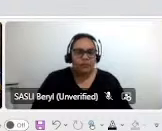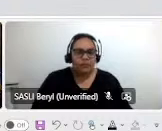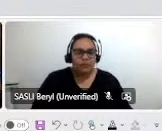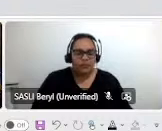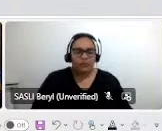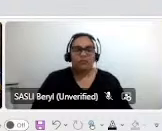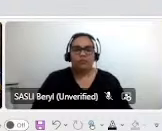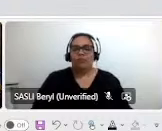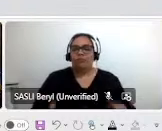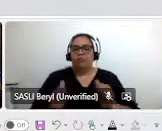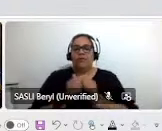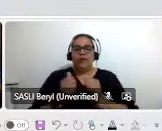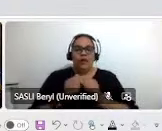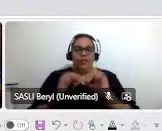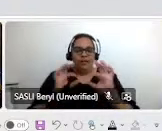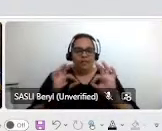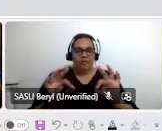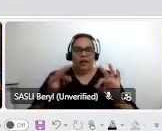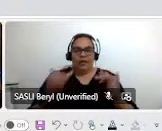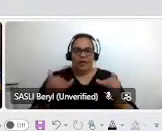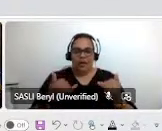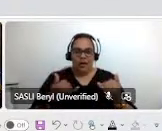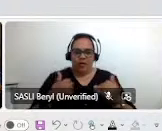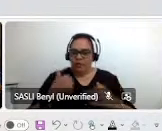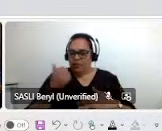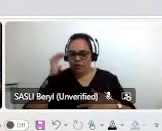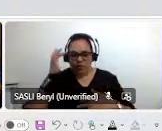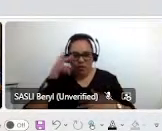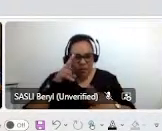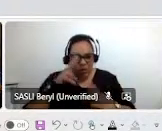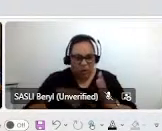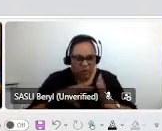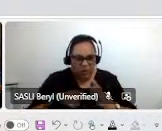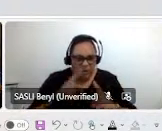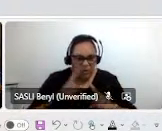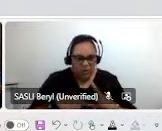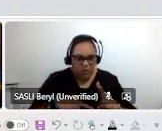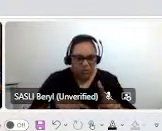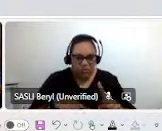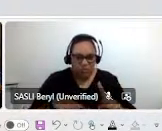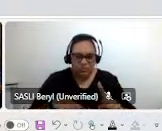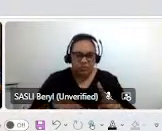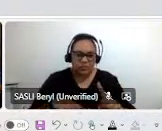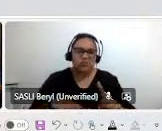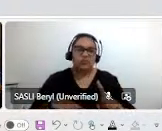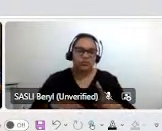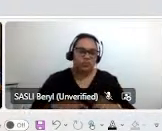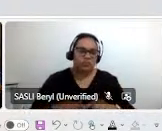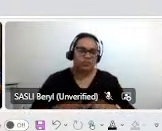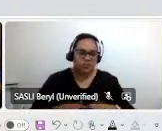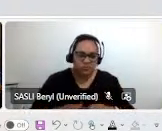Right, colleagues. I'm struggling to see over this. I'm going to. Oh, there we go.